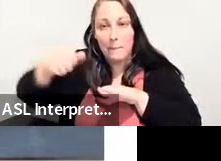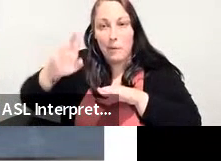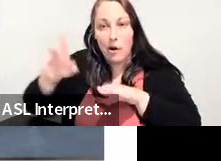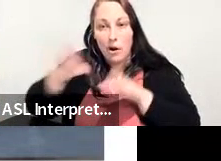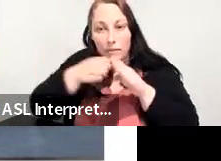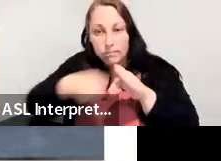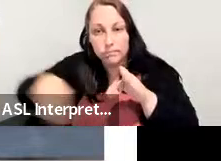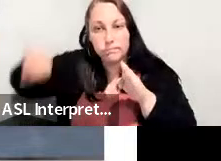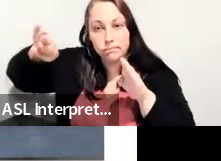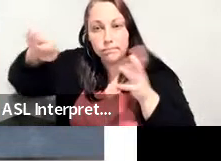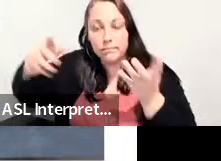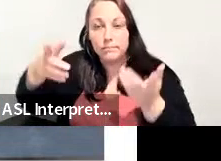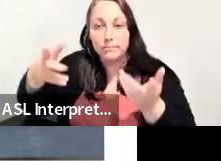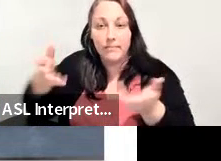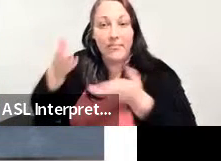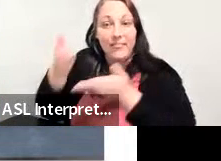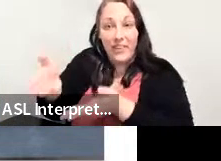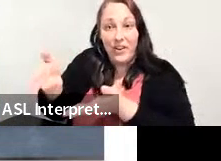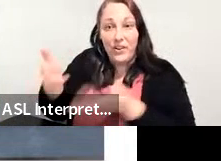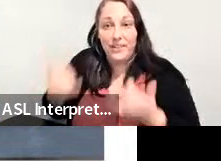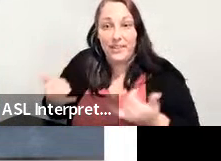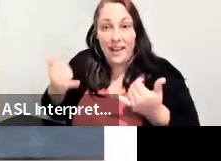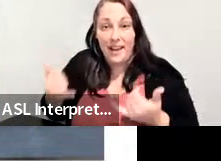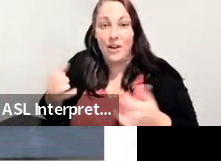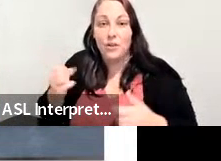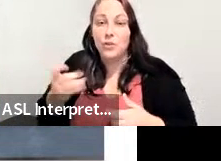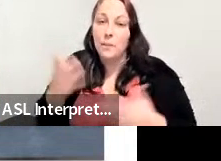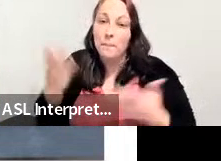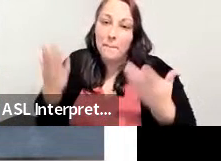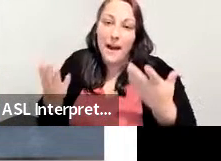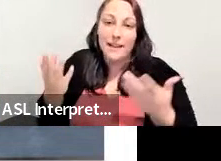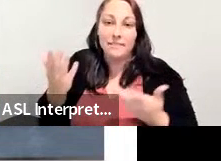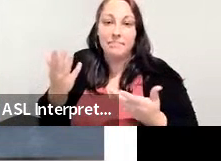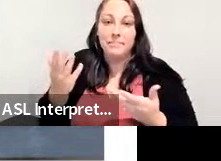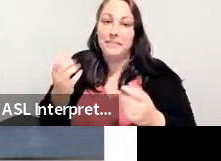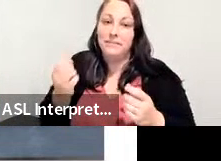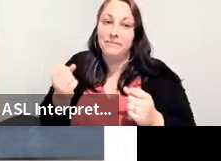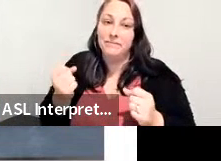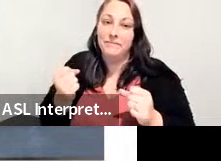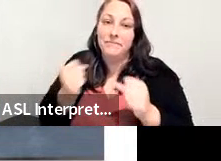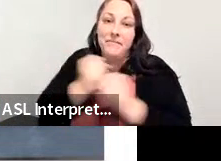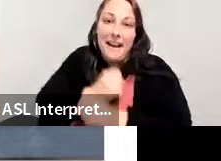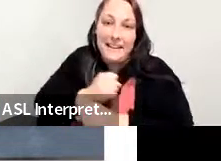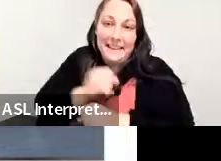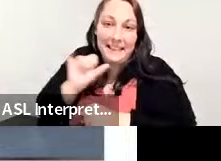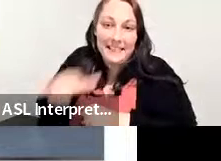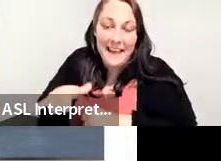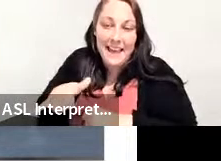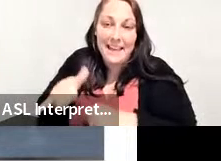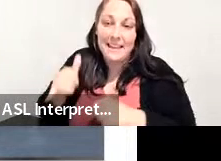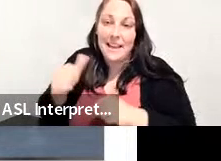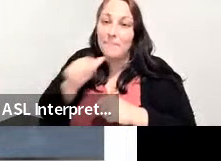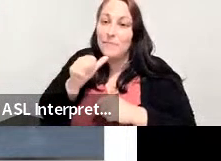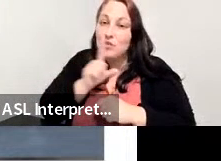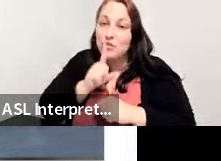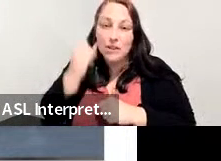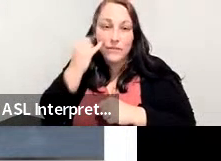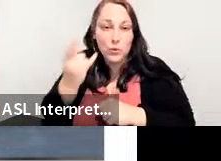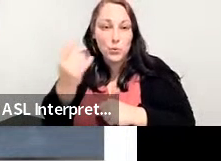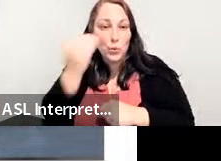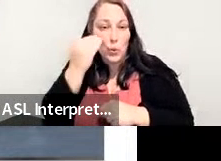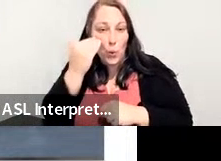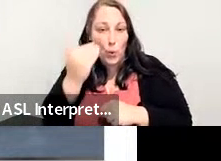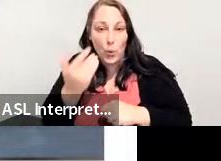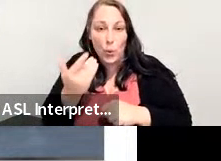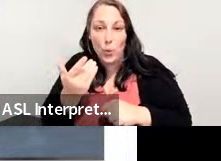So, just so you know. Good to know. Good to know. Yep. Yeah, it was a state goal that was actually moved a